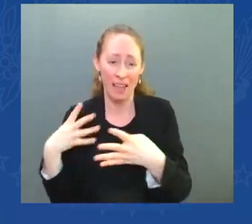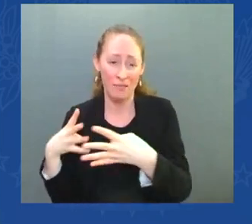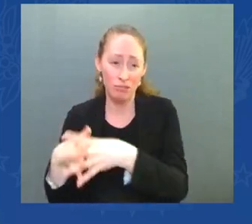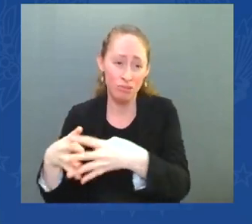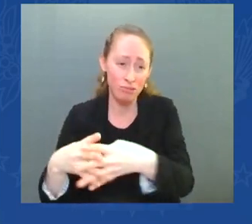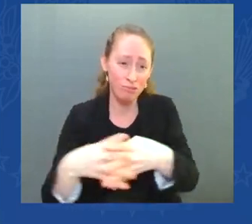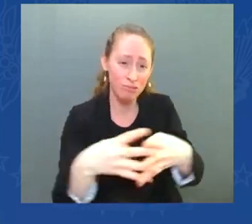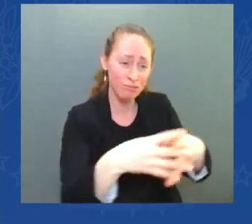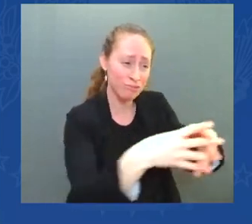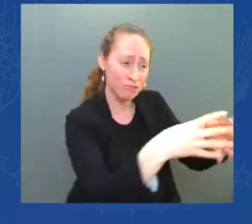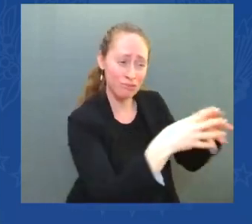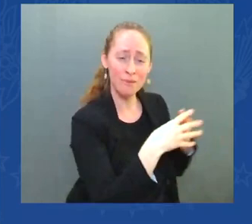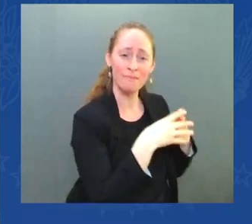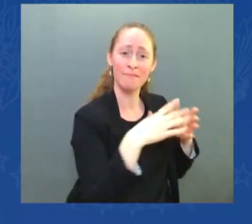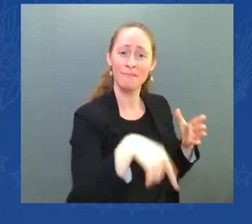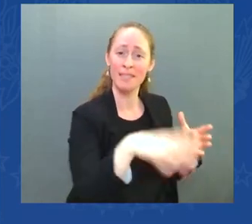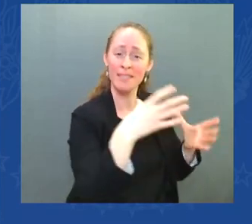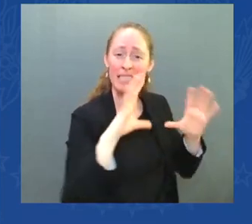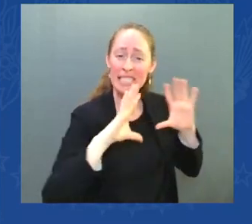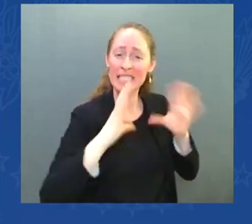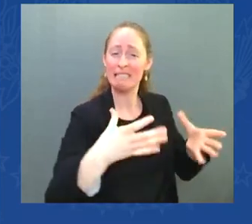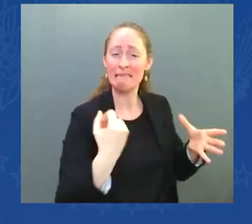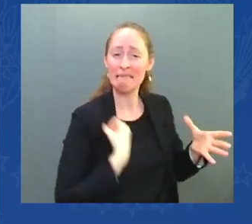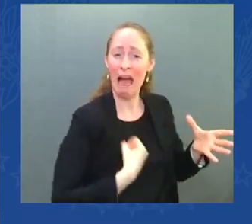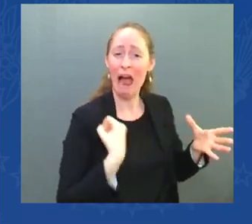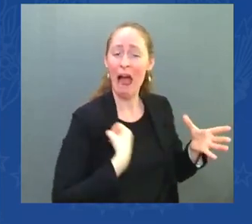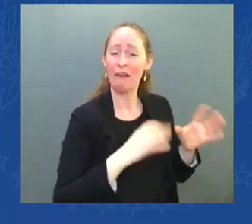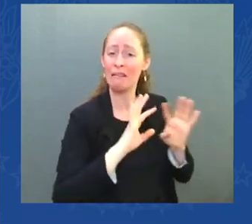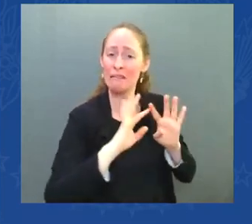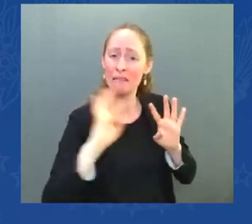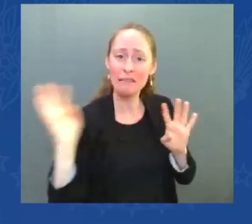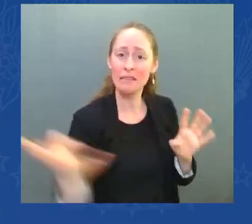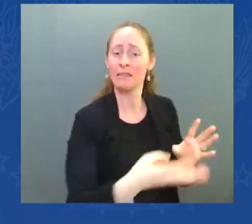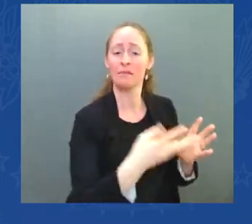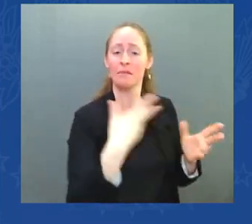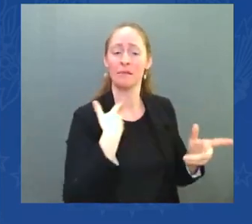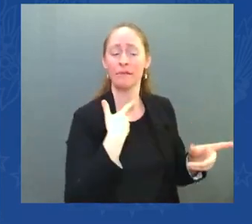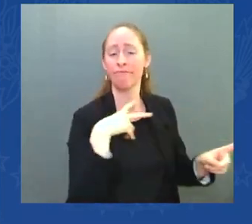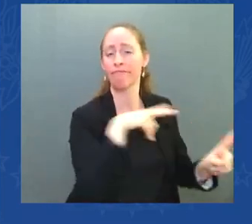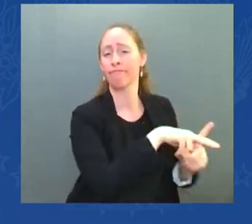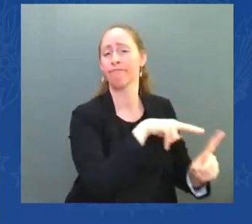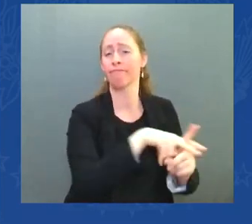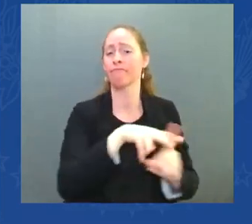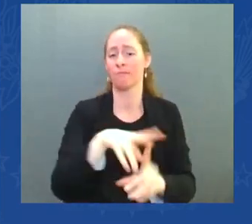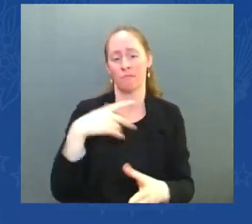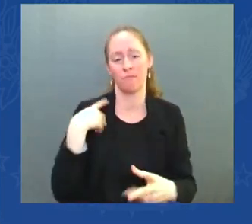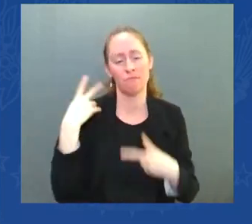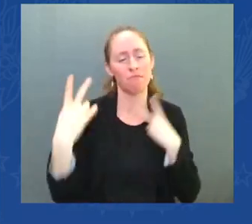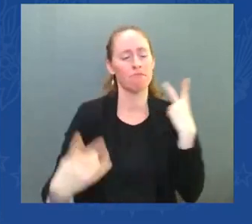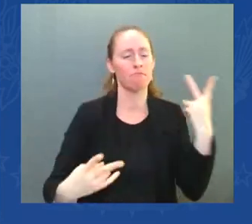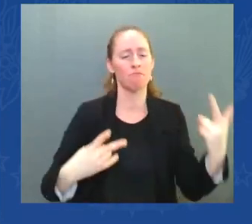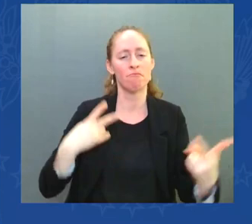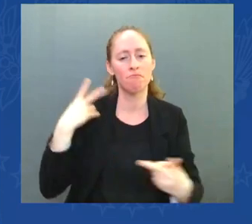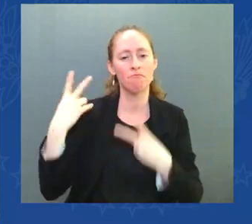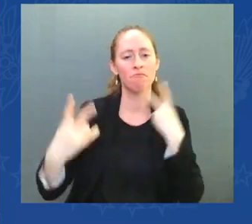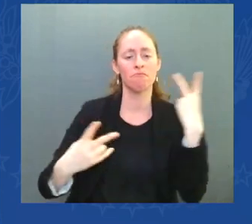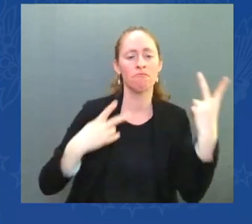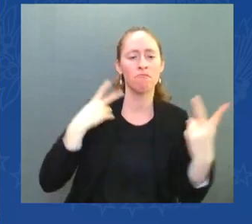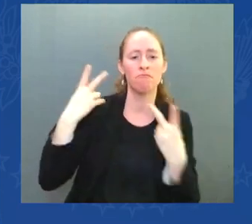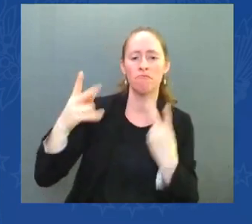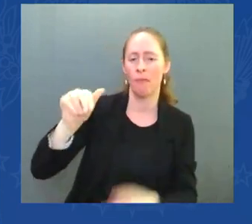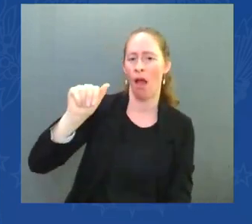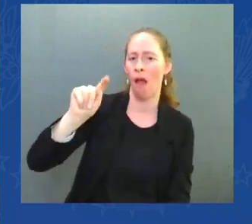seen the ATF work with other law enforcement to make so many of our communities safer.